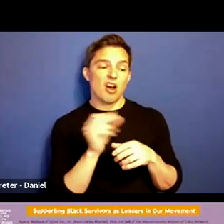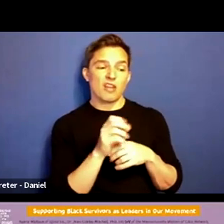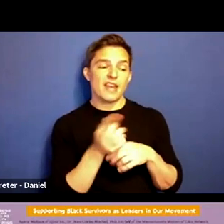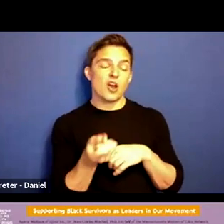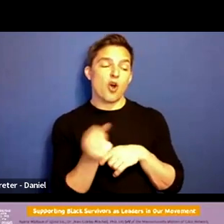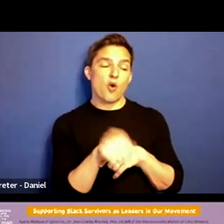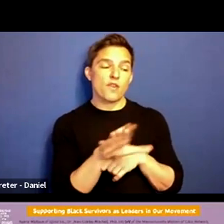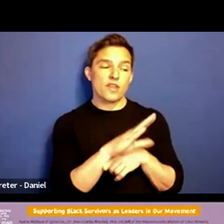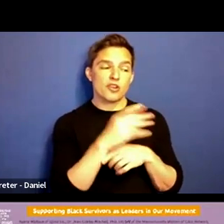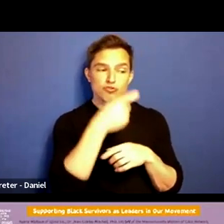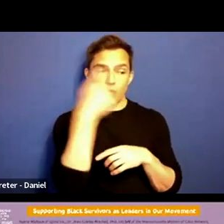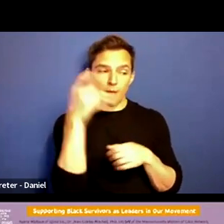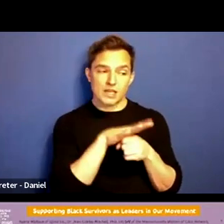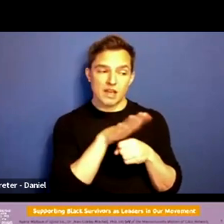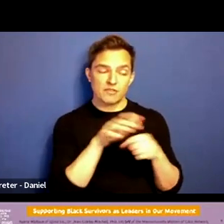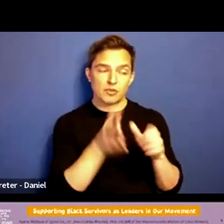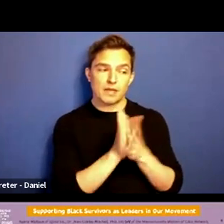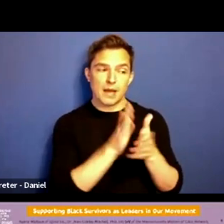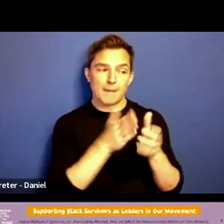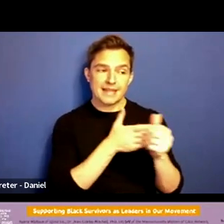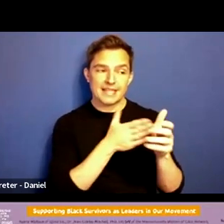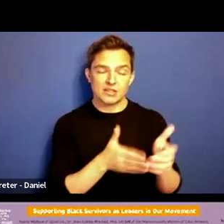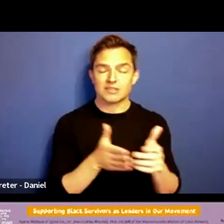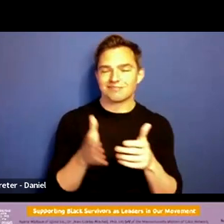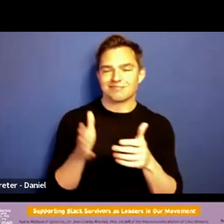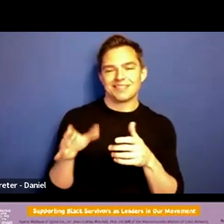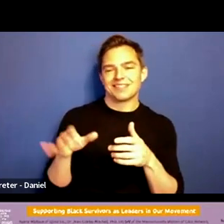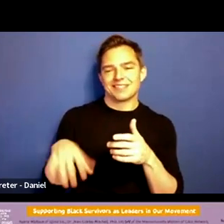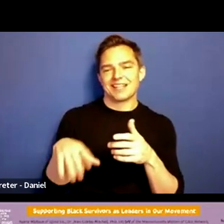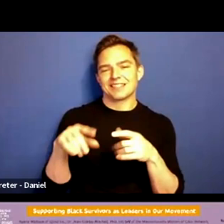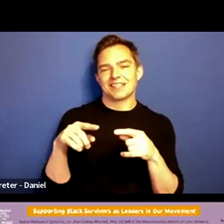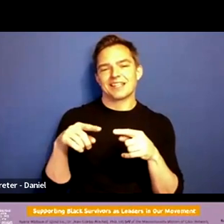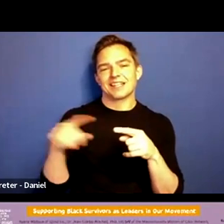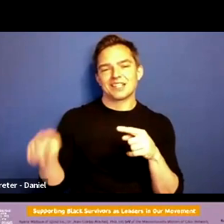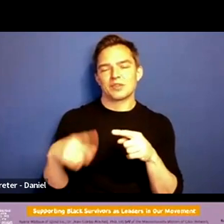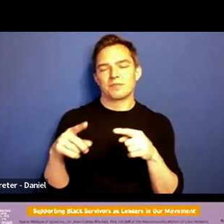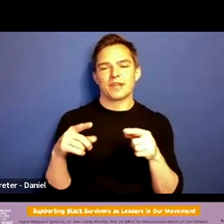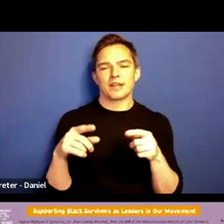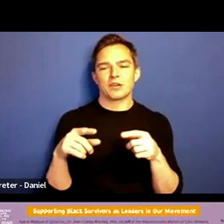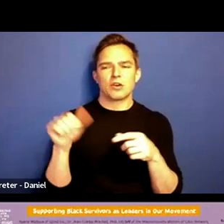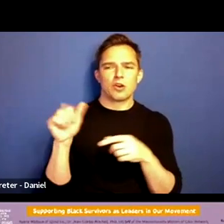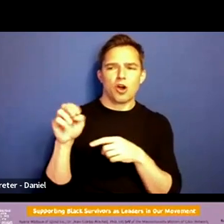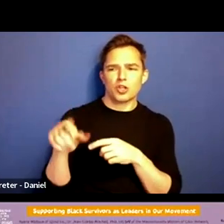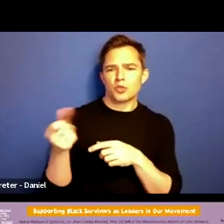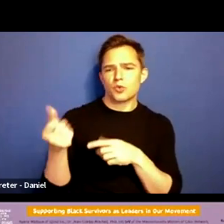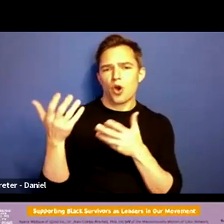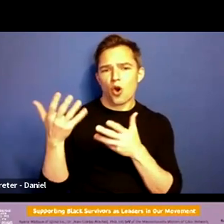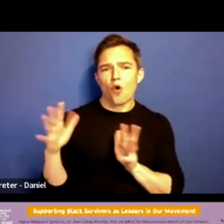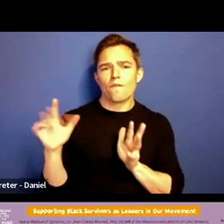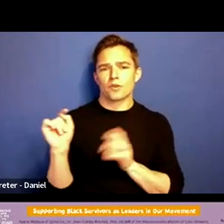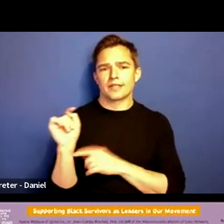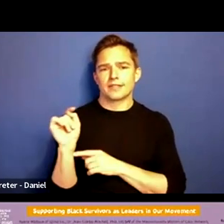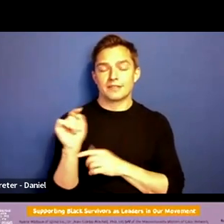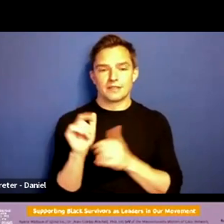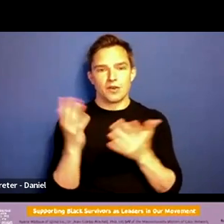When, I mean, that's a continuum, right? Like that means so many different things to different people of, are you over it? And like, why should we have survivors